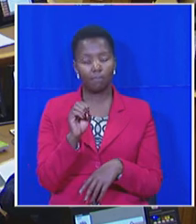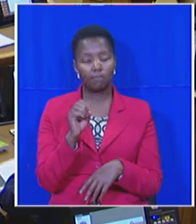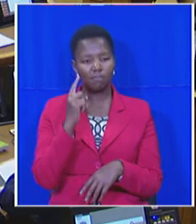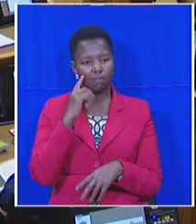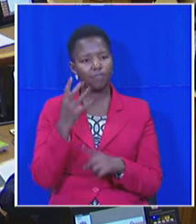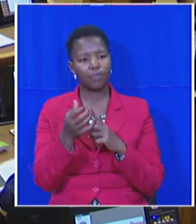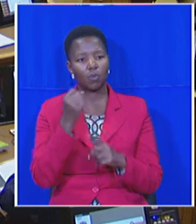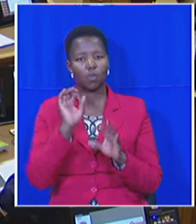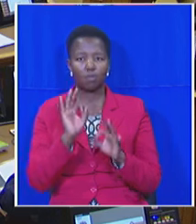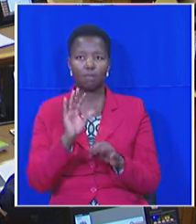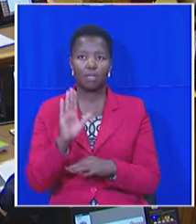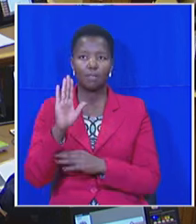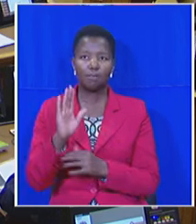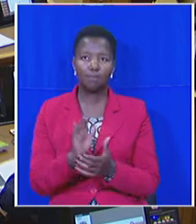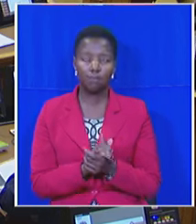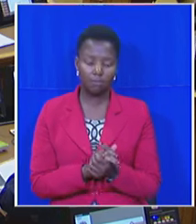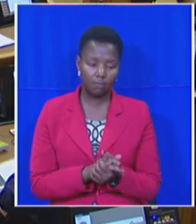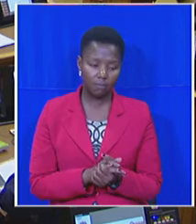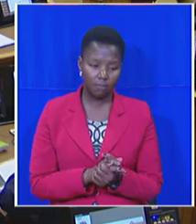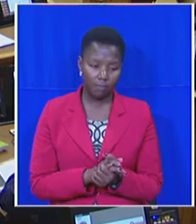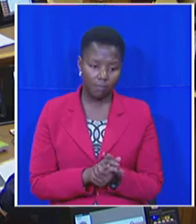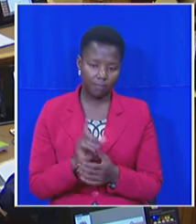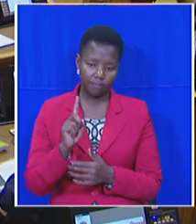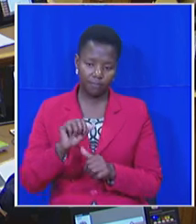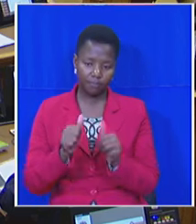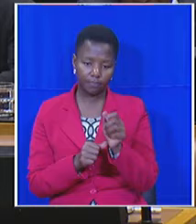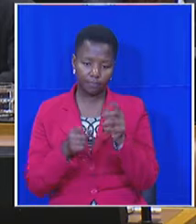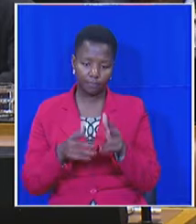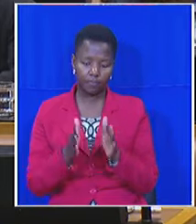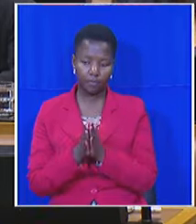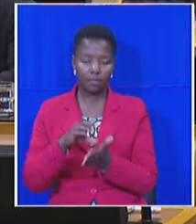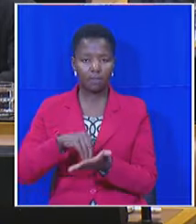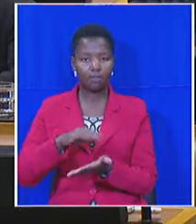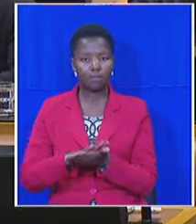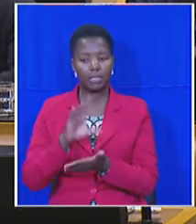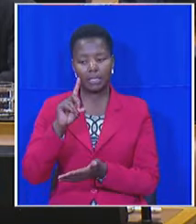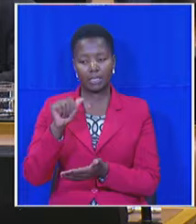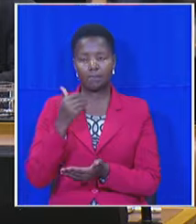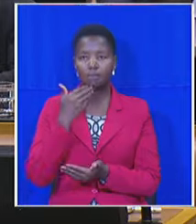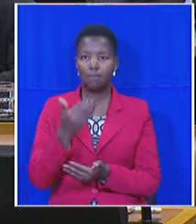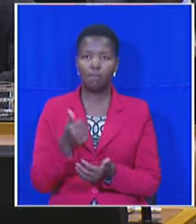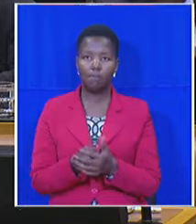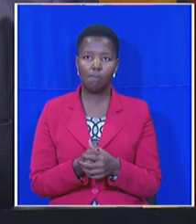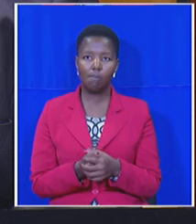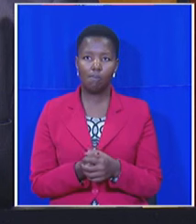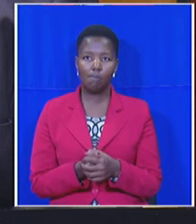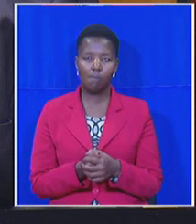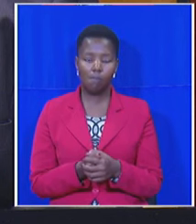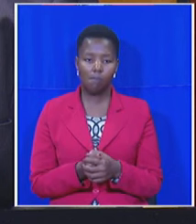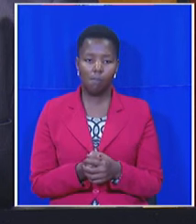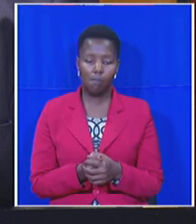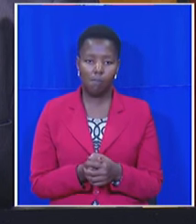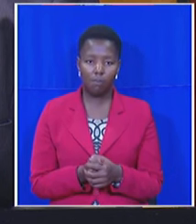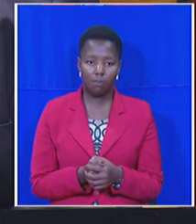the ayes have it. Deputy Speaker, please note the objection of the DA. Thank you. Noting the objections of